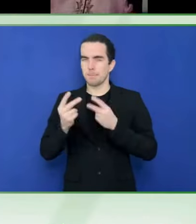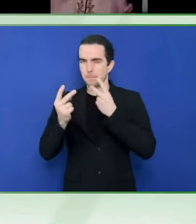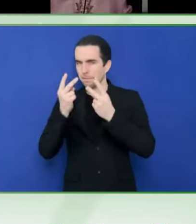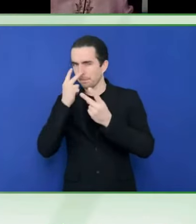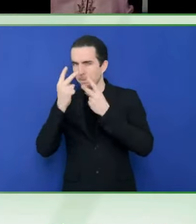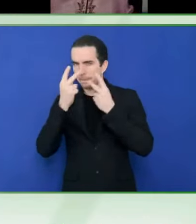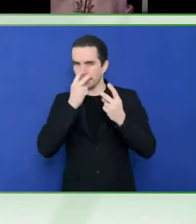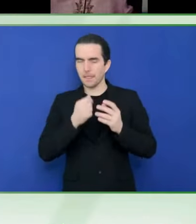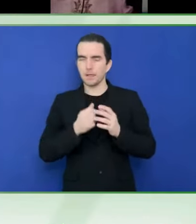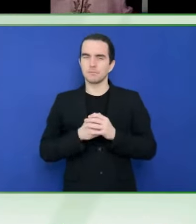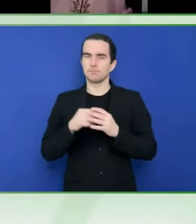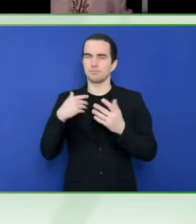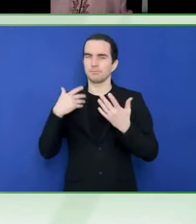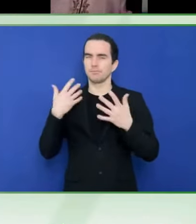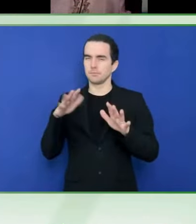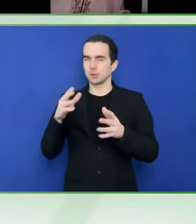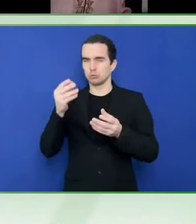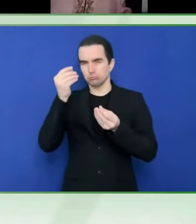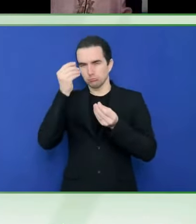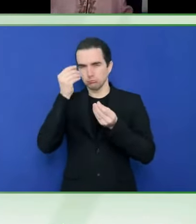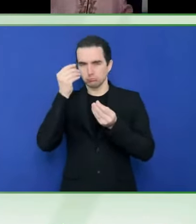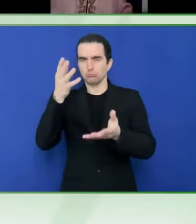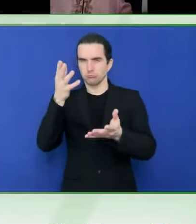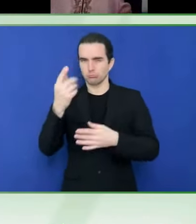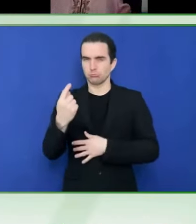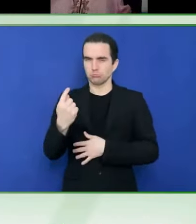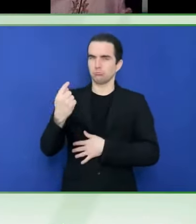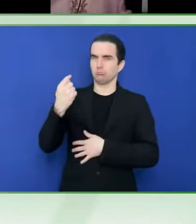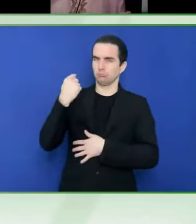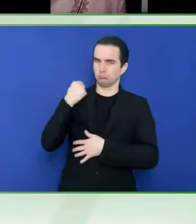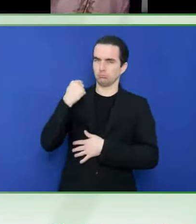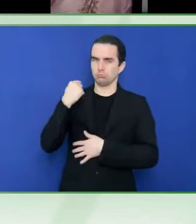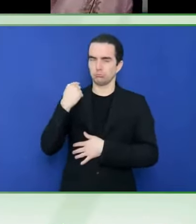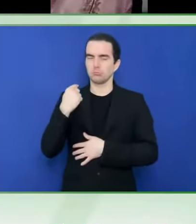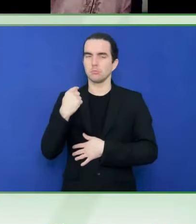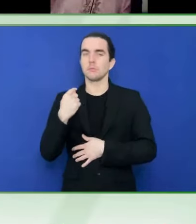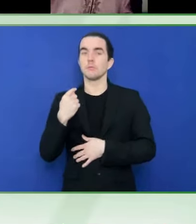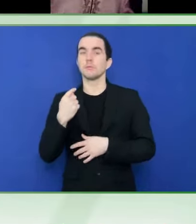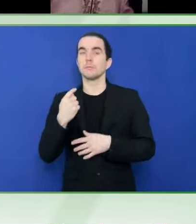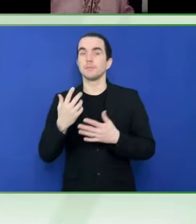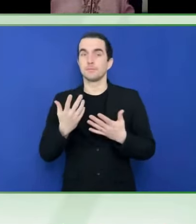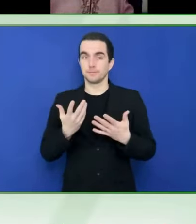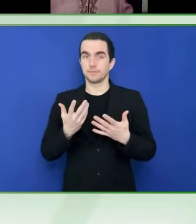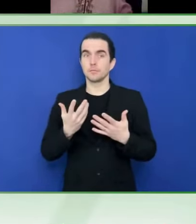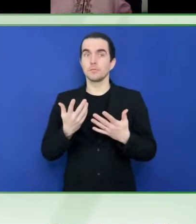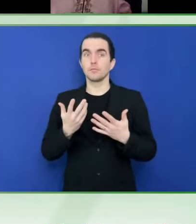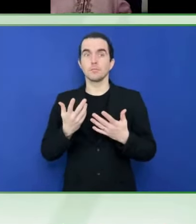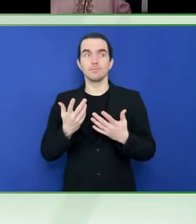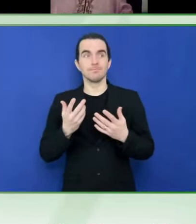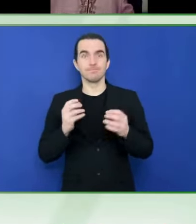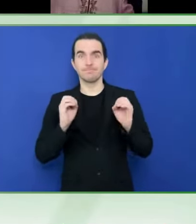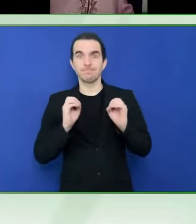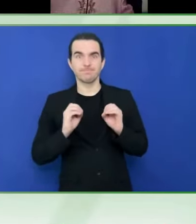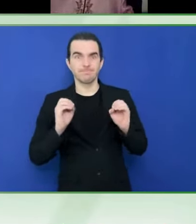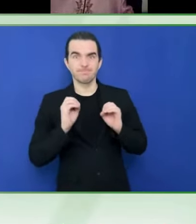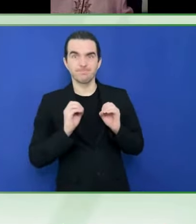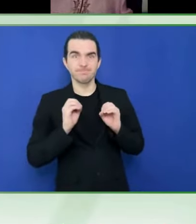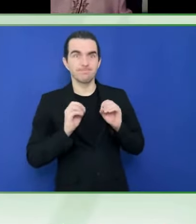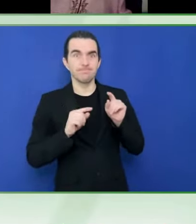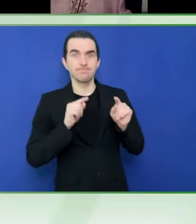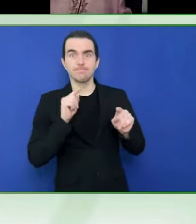and buses. Practically non-existent of accessibility on other railway